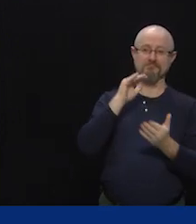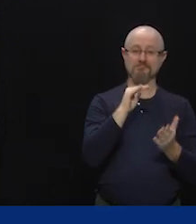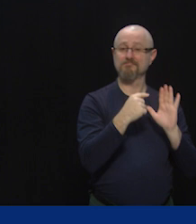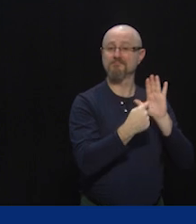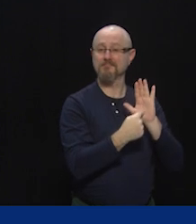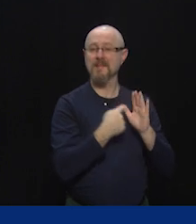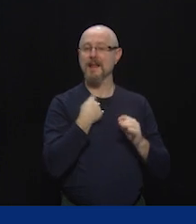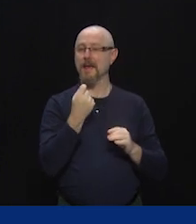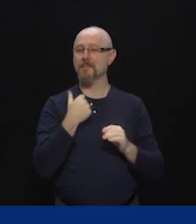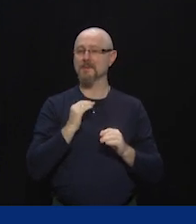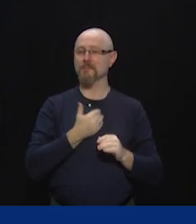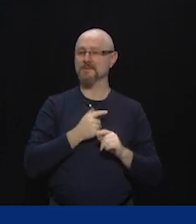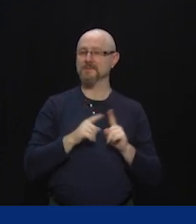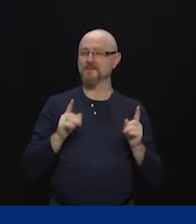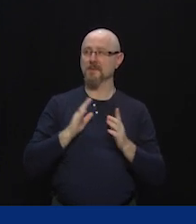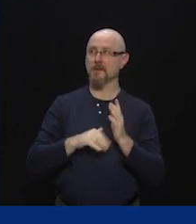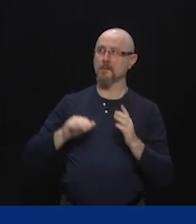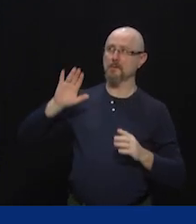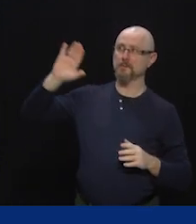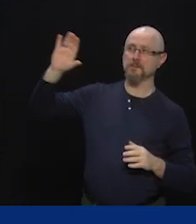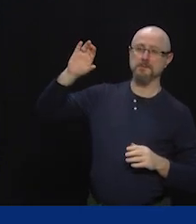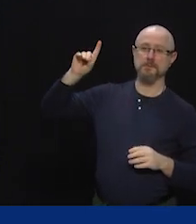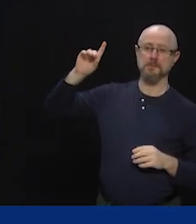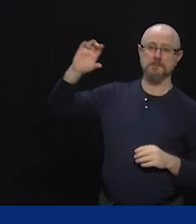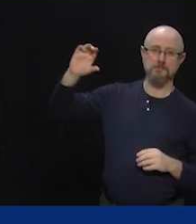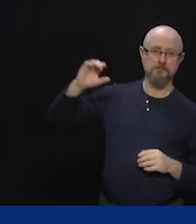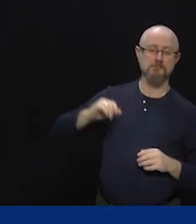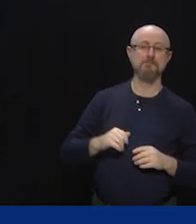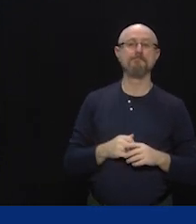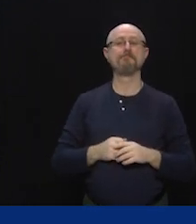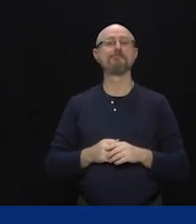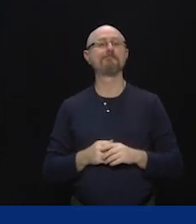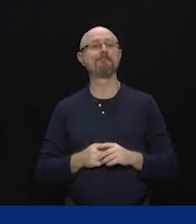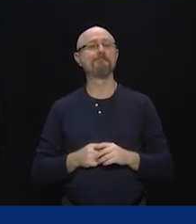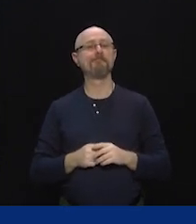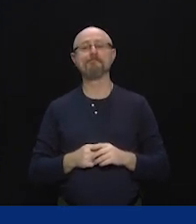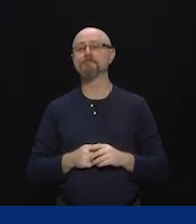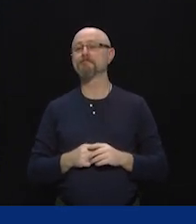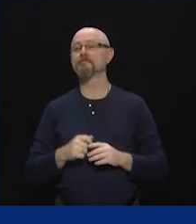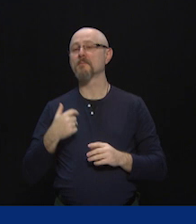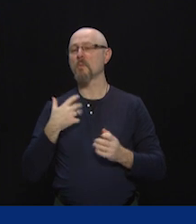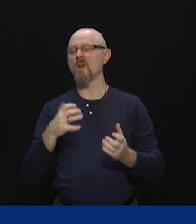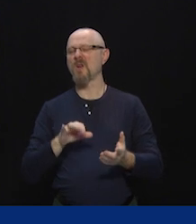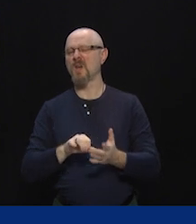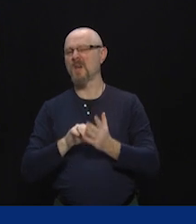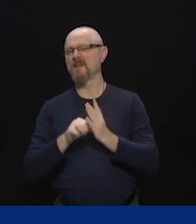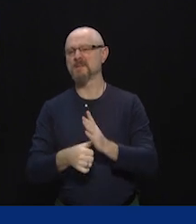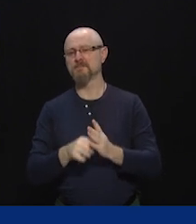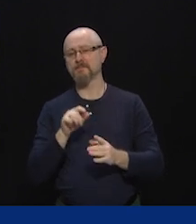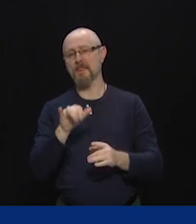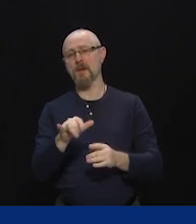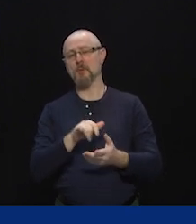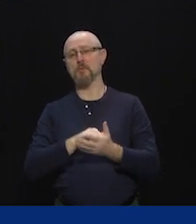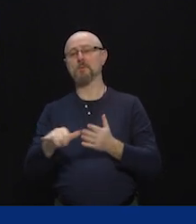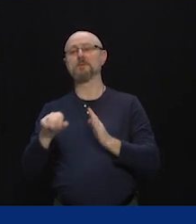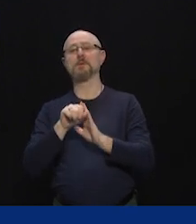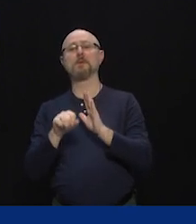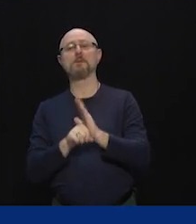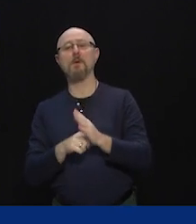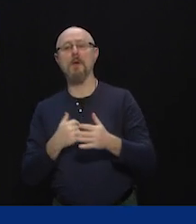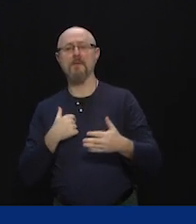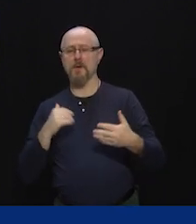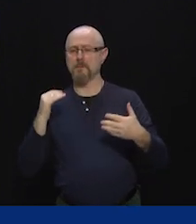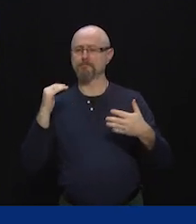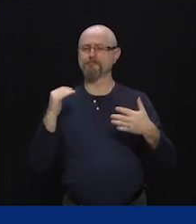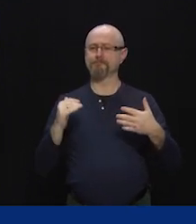ways from the Centers of Disease Control. I want to outline to you what the New York State guidance does,